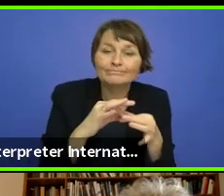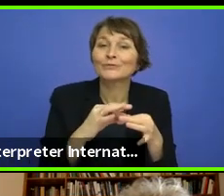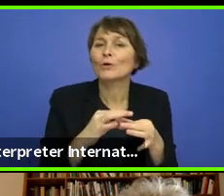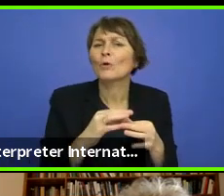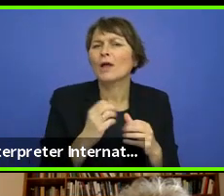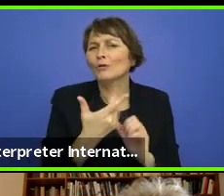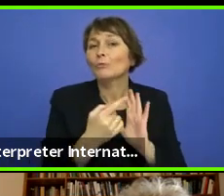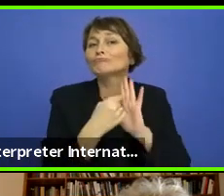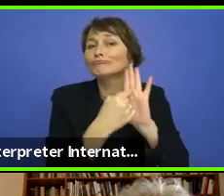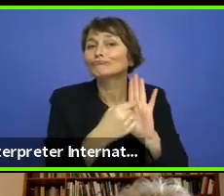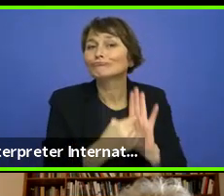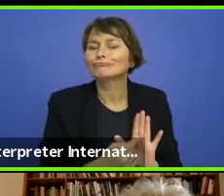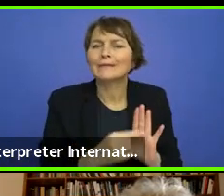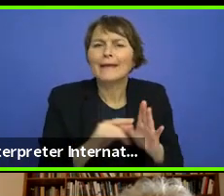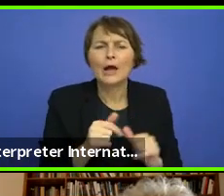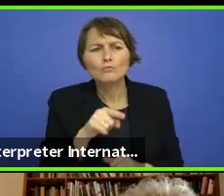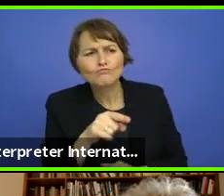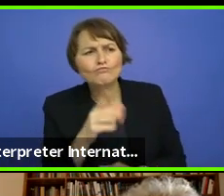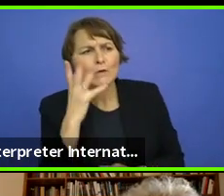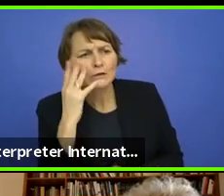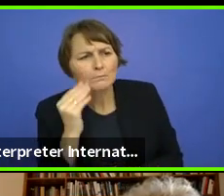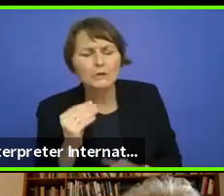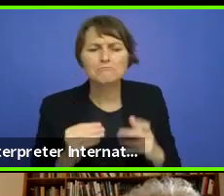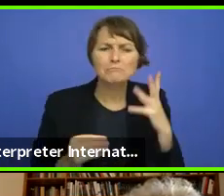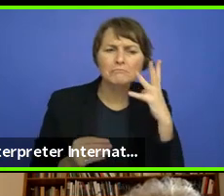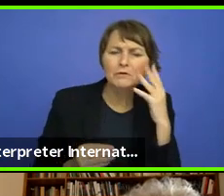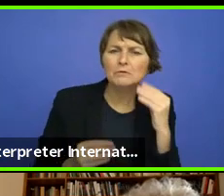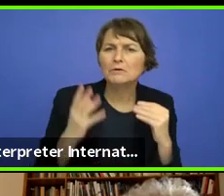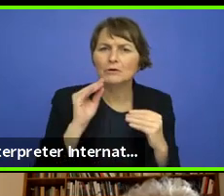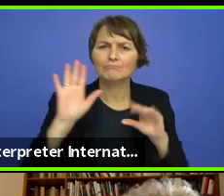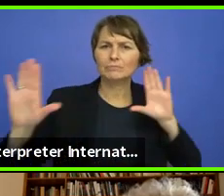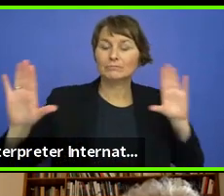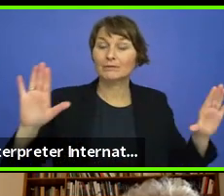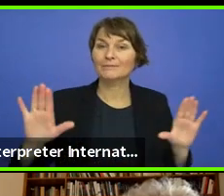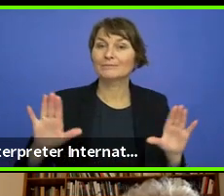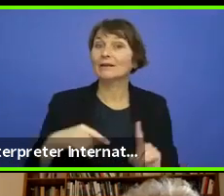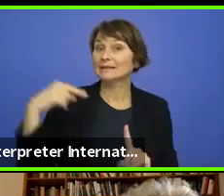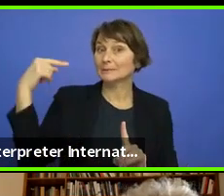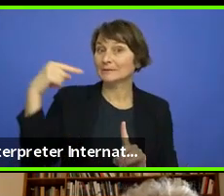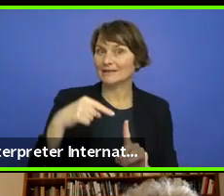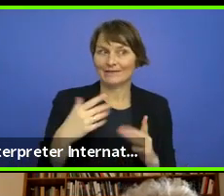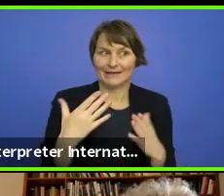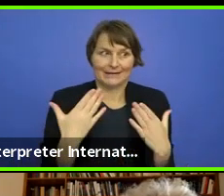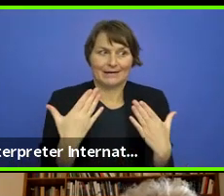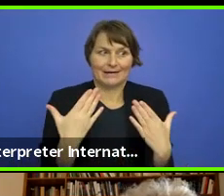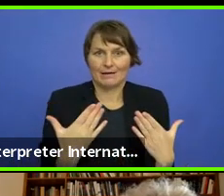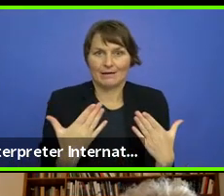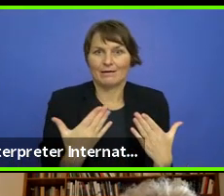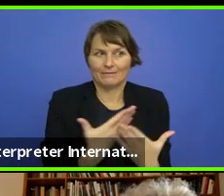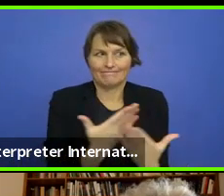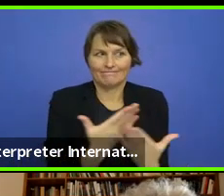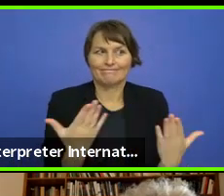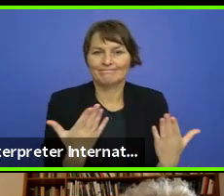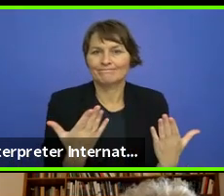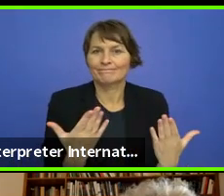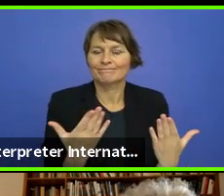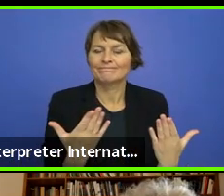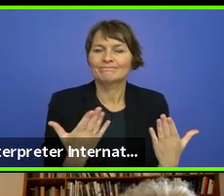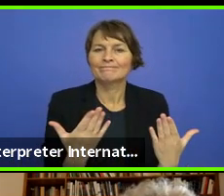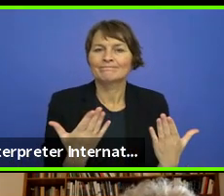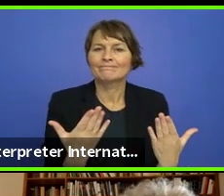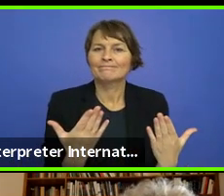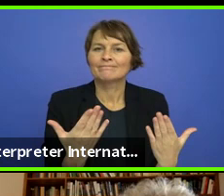experiencing each other, and especially, of course, regarding the situation that was kind of highlighted that